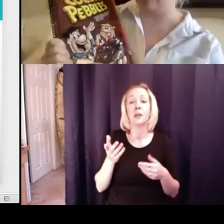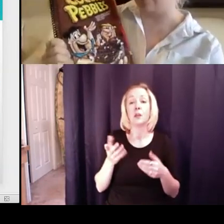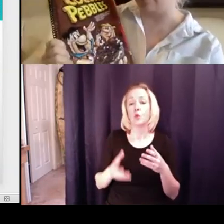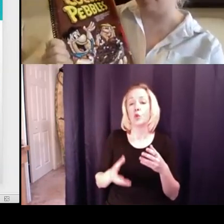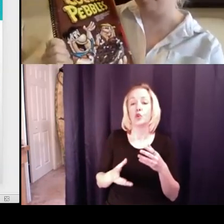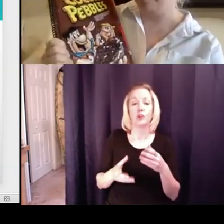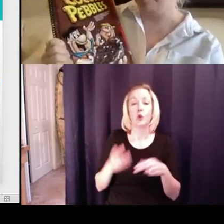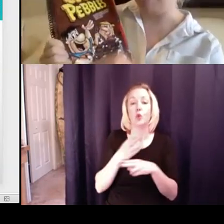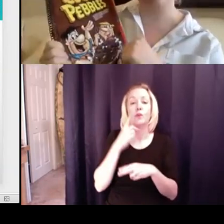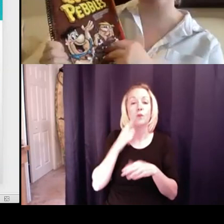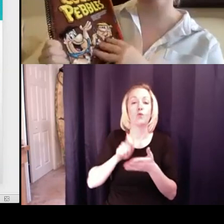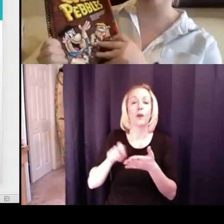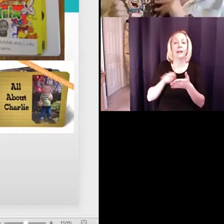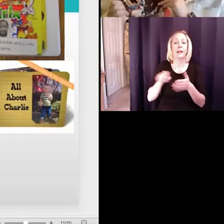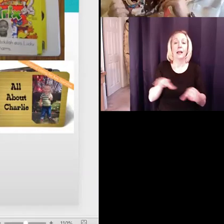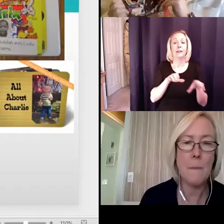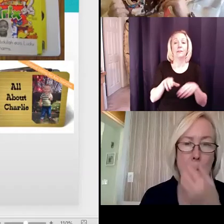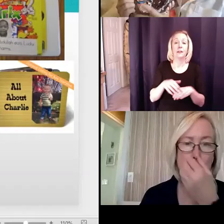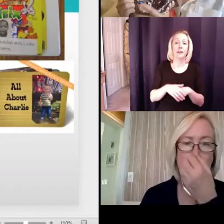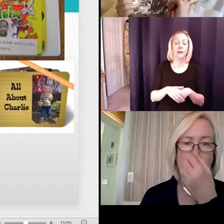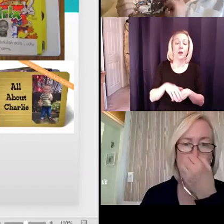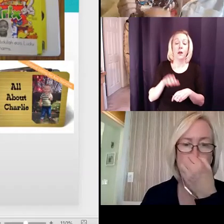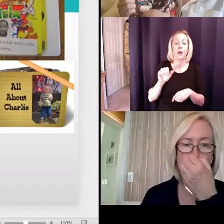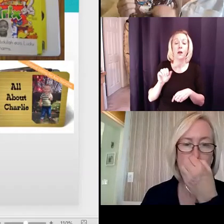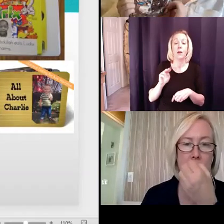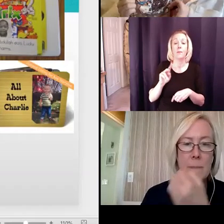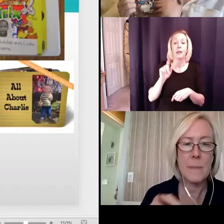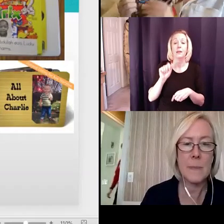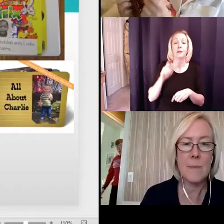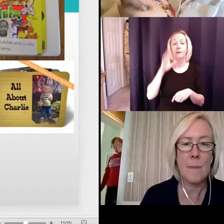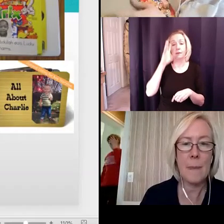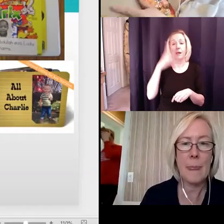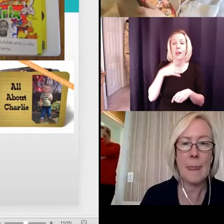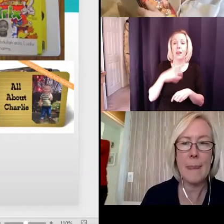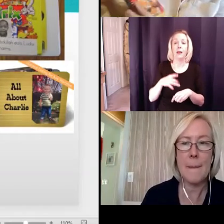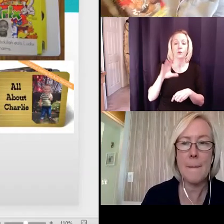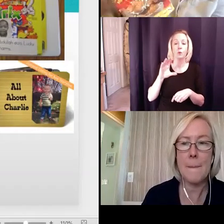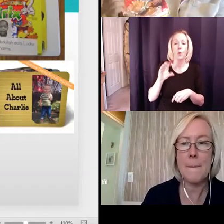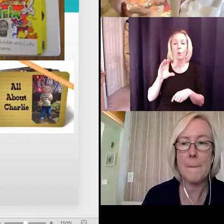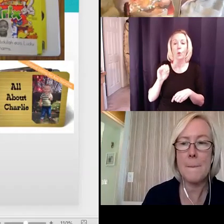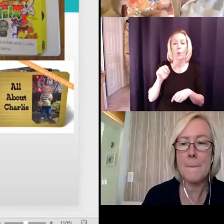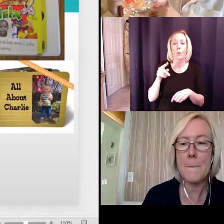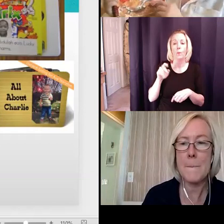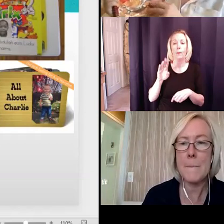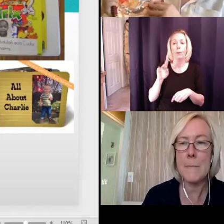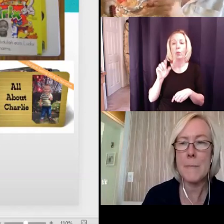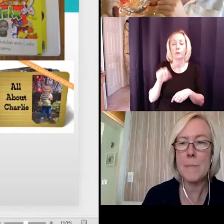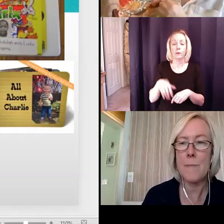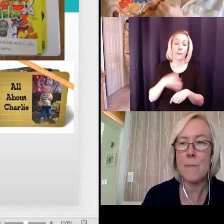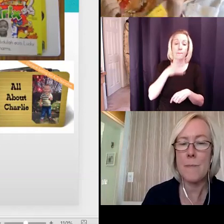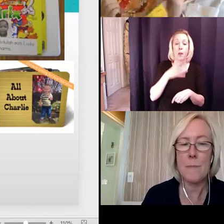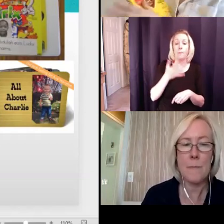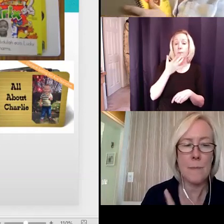together. So Amanda likes Cocoa Pebbles, and you're putting the text or the braille down here. Mom likes